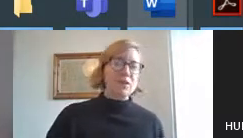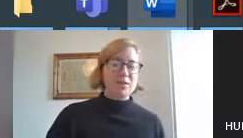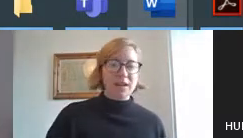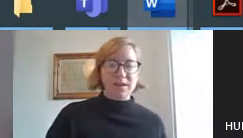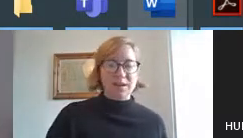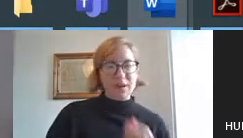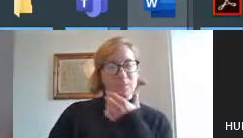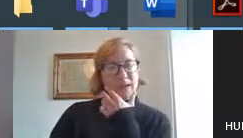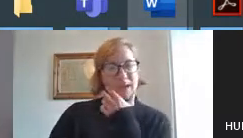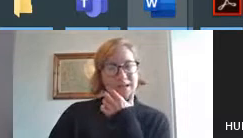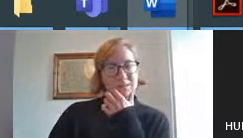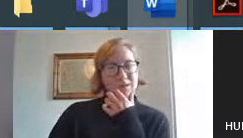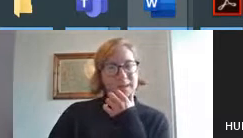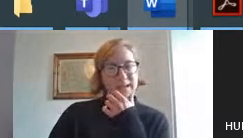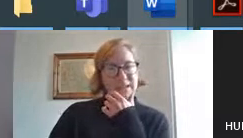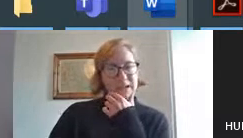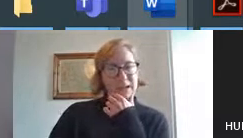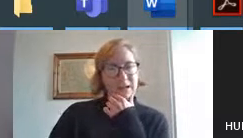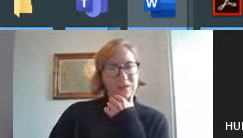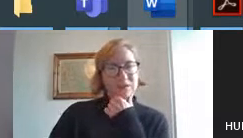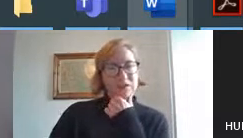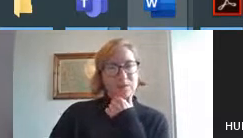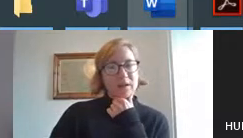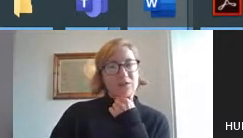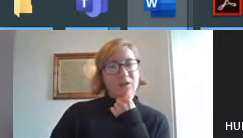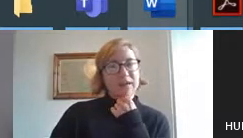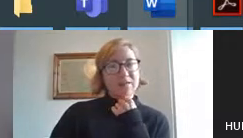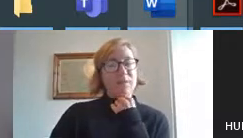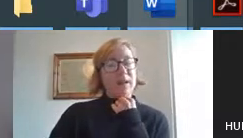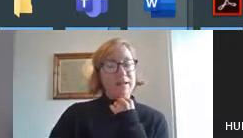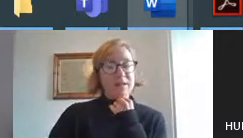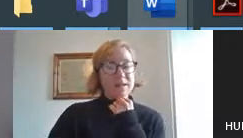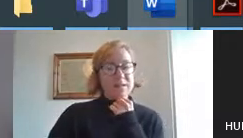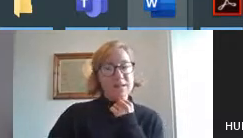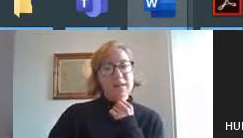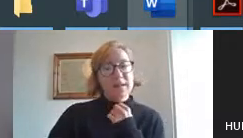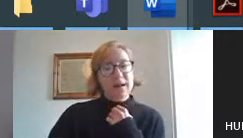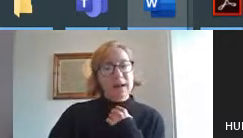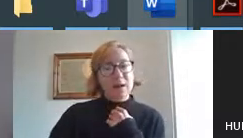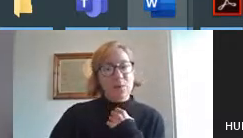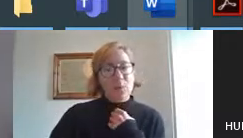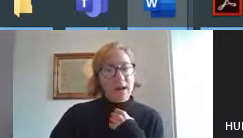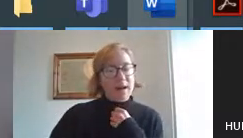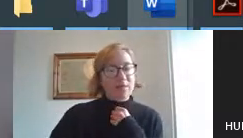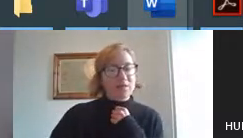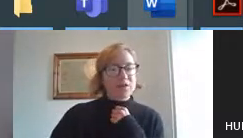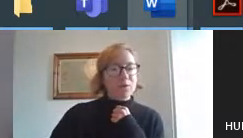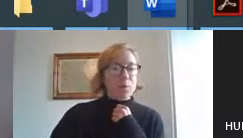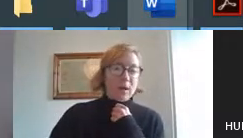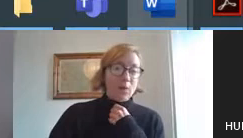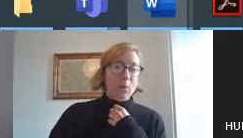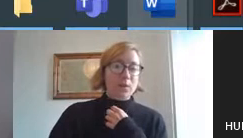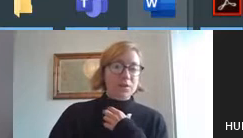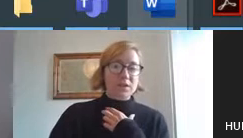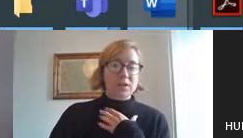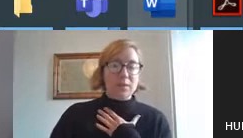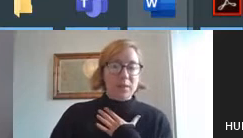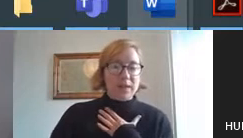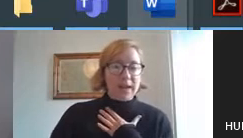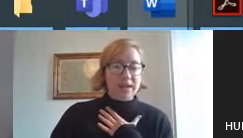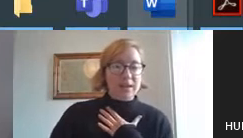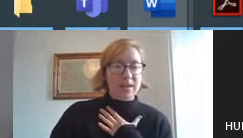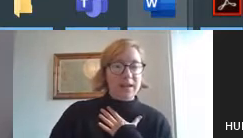of confusing and a bit complicated, but it's basically across the top here, you've got a list of places where the child will or